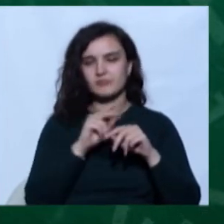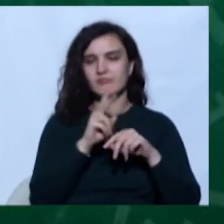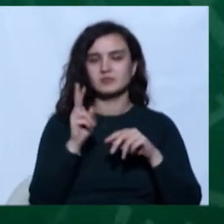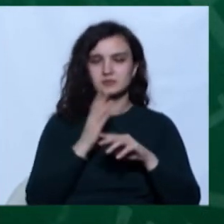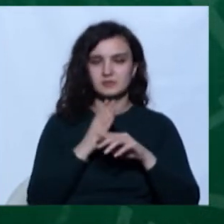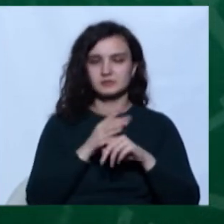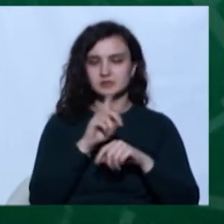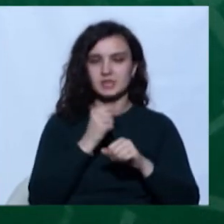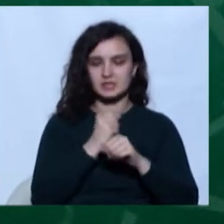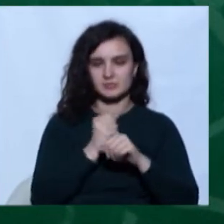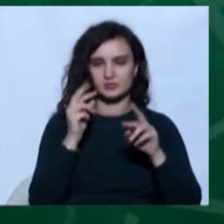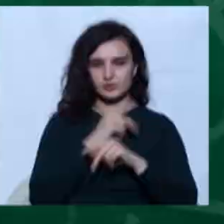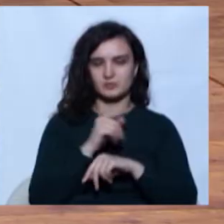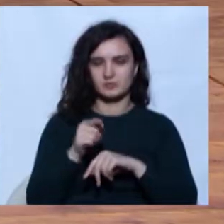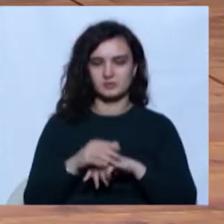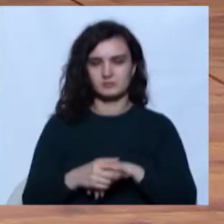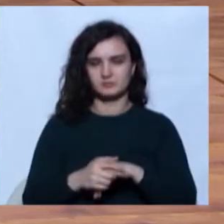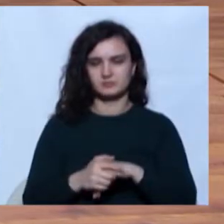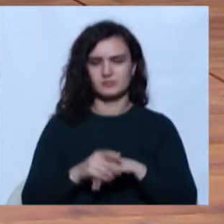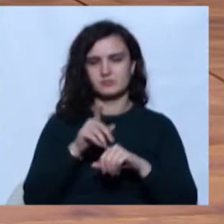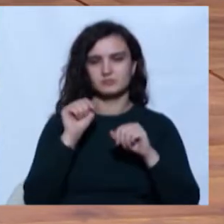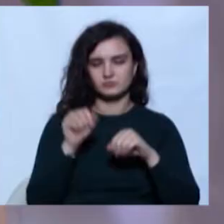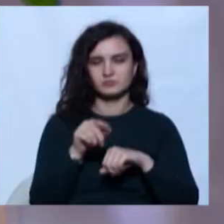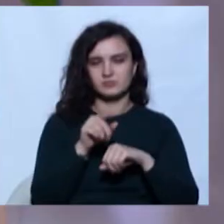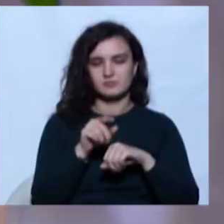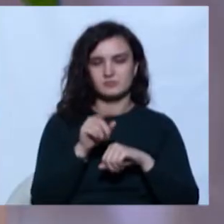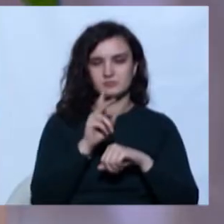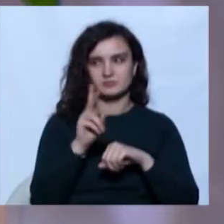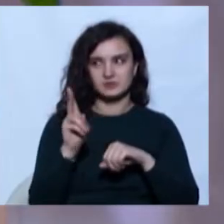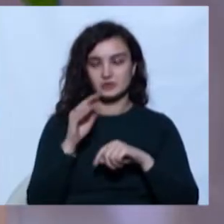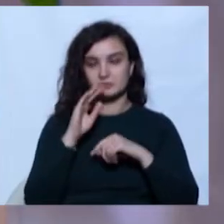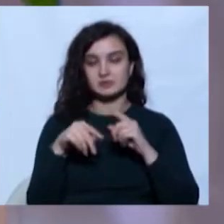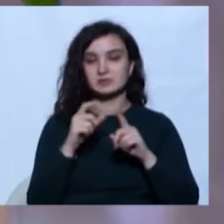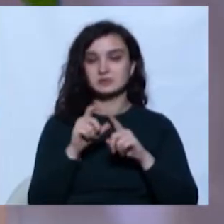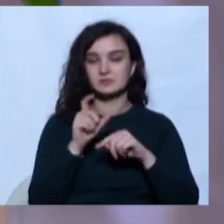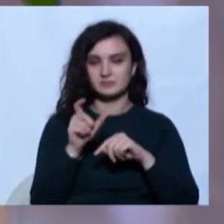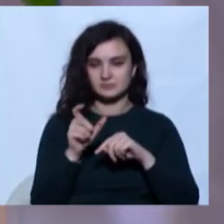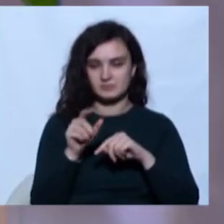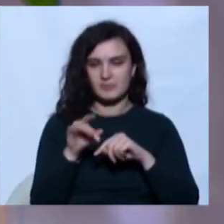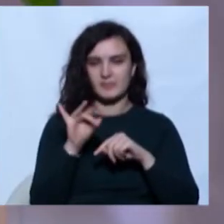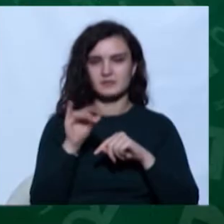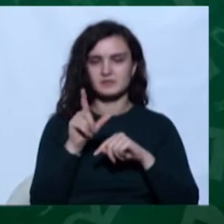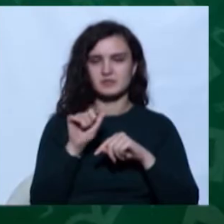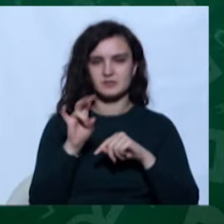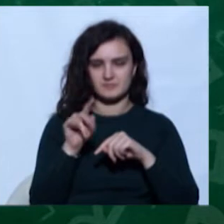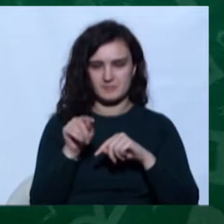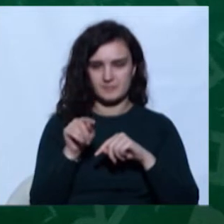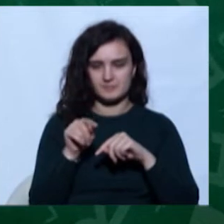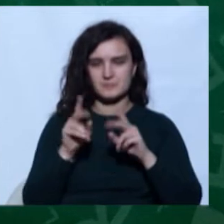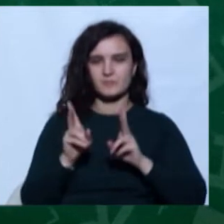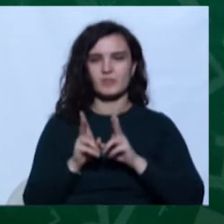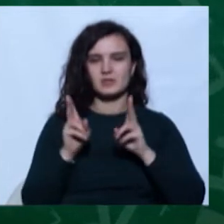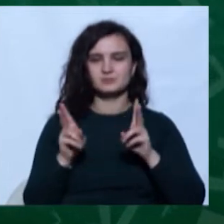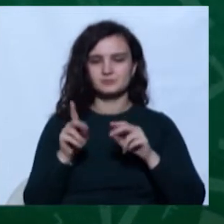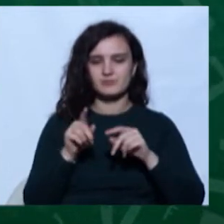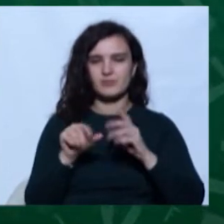has done something wrong. And you might accuse someone of our next word, treason. Treason, the crime of helping